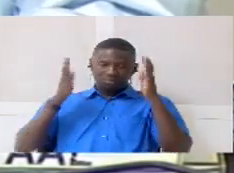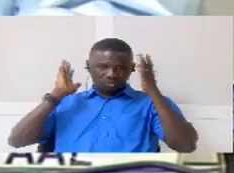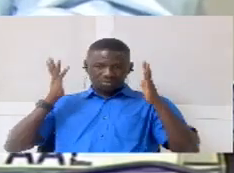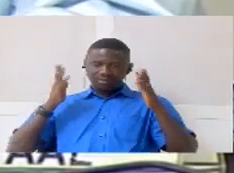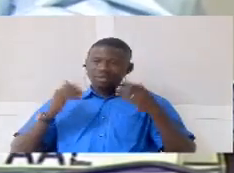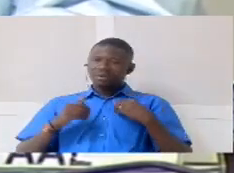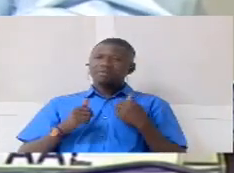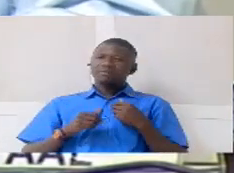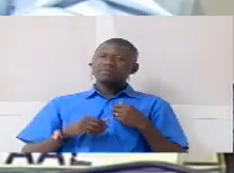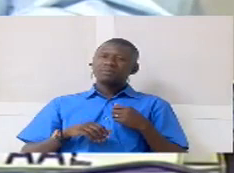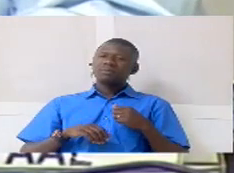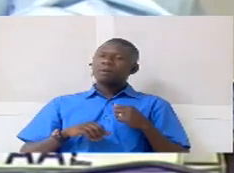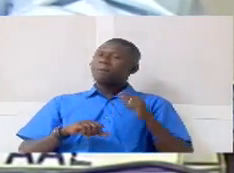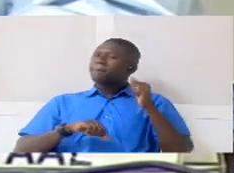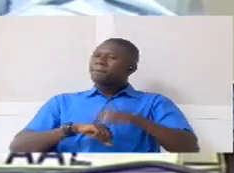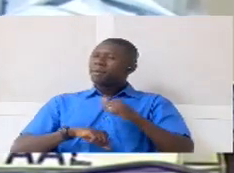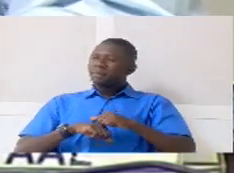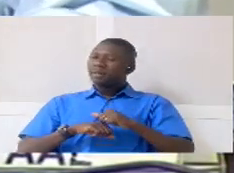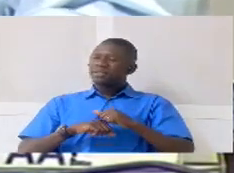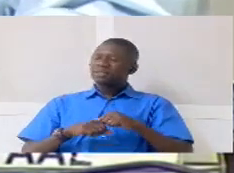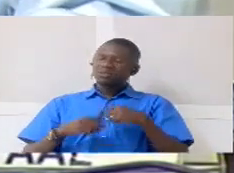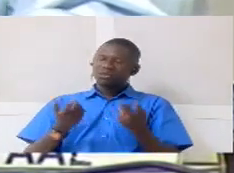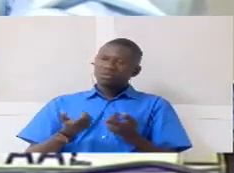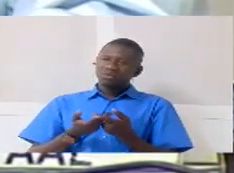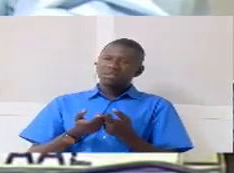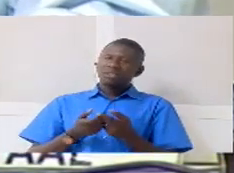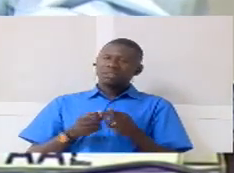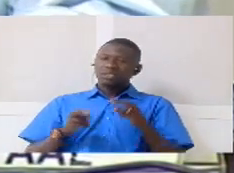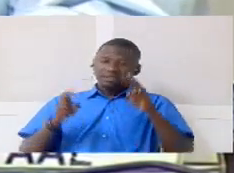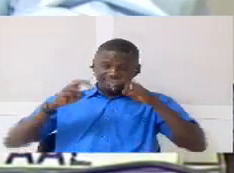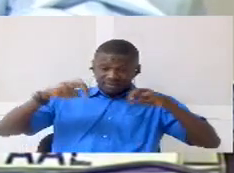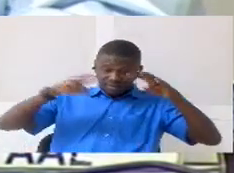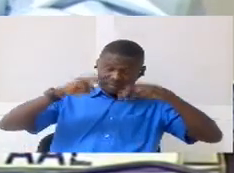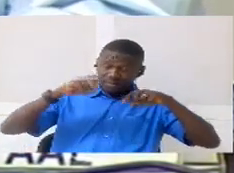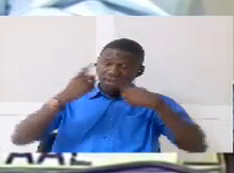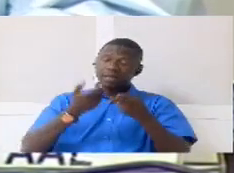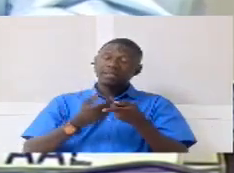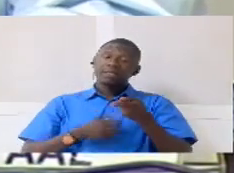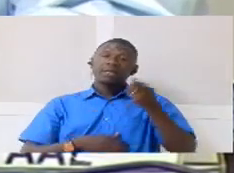of treason or sedition investigated by the NIA.